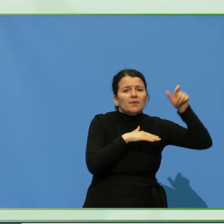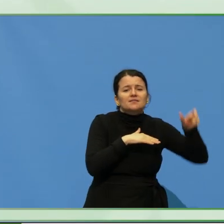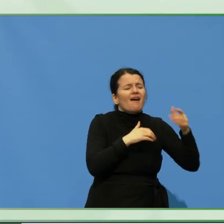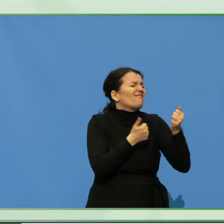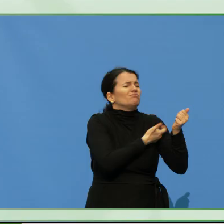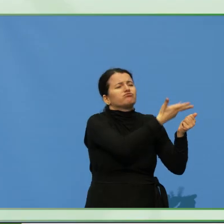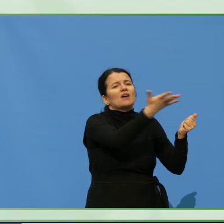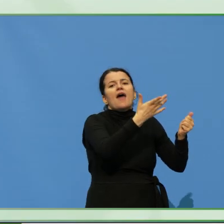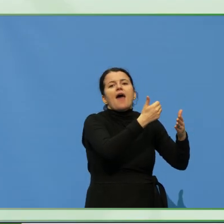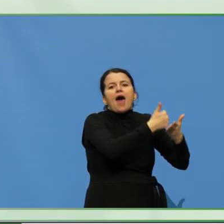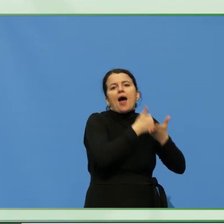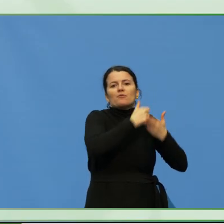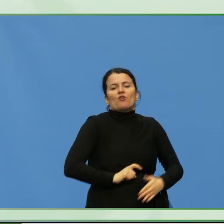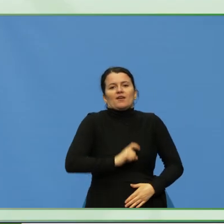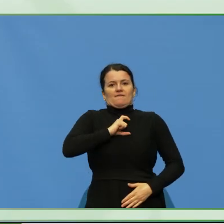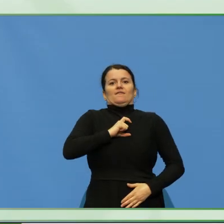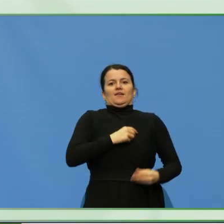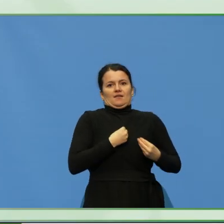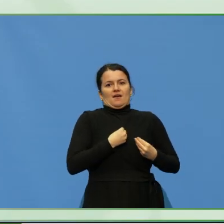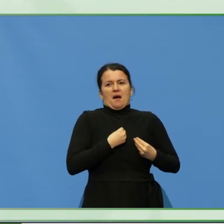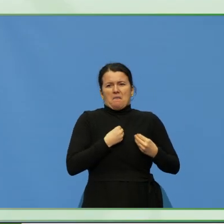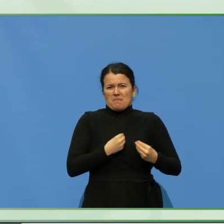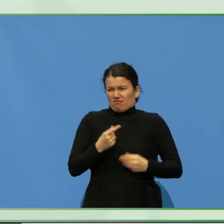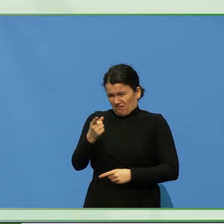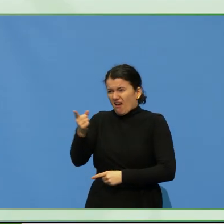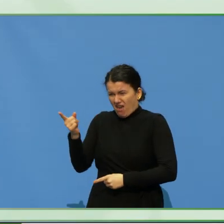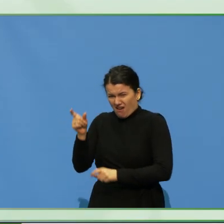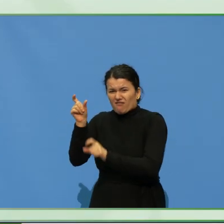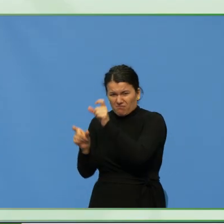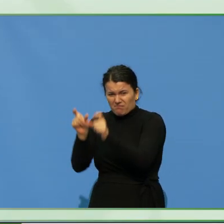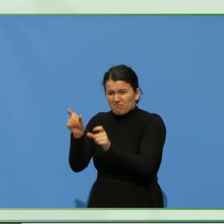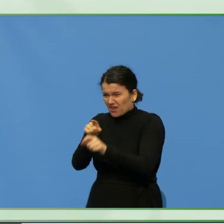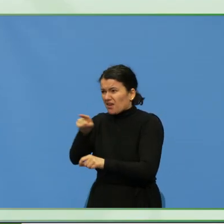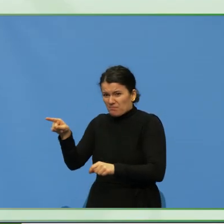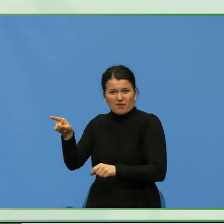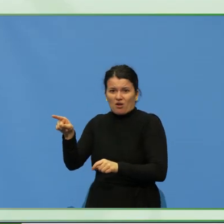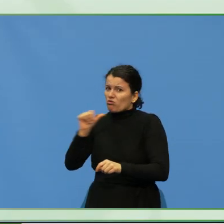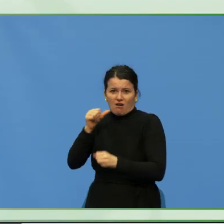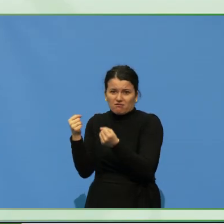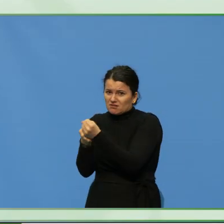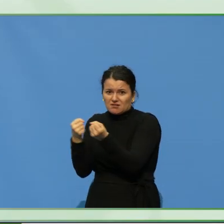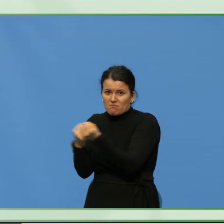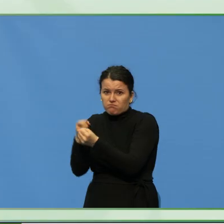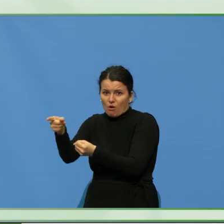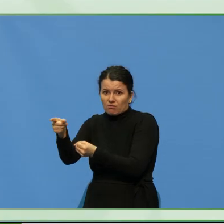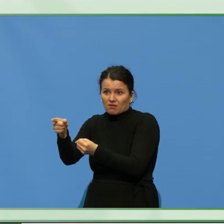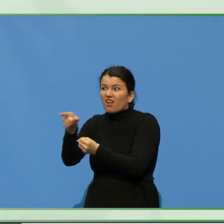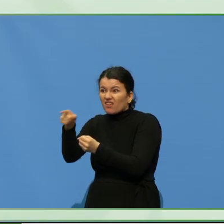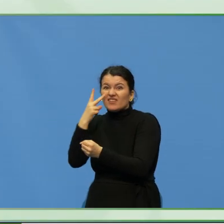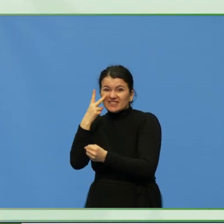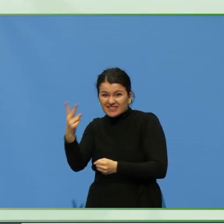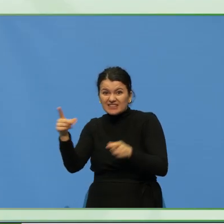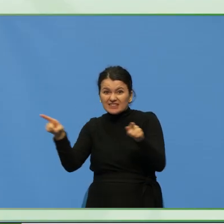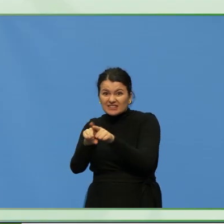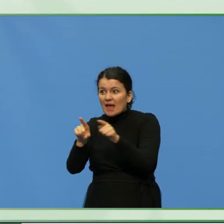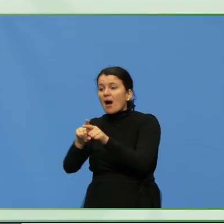have less, who will do this looking for a sense of confidence, and what they will be met with is the opposite. And